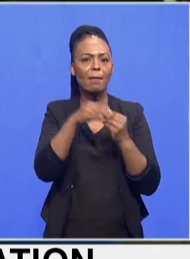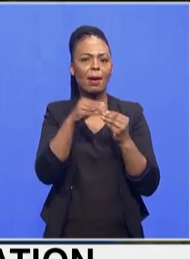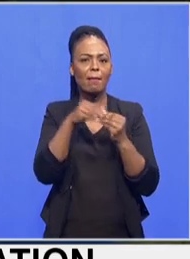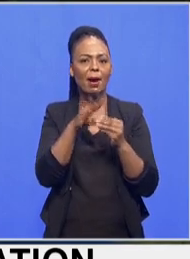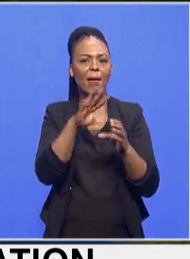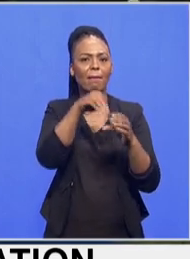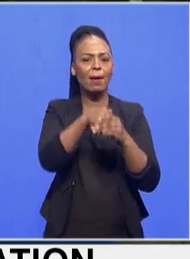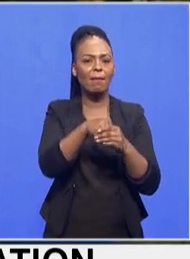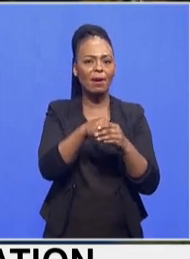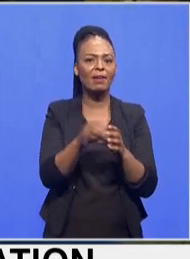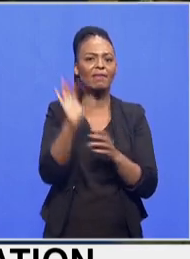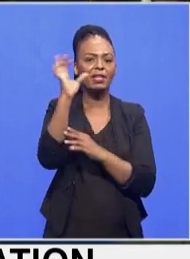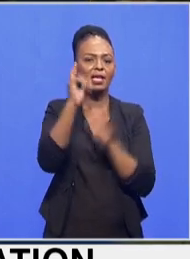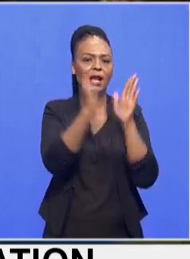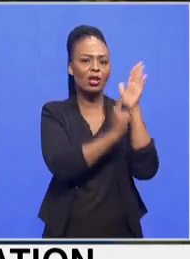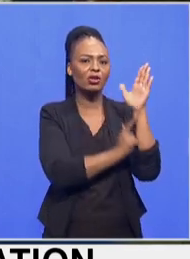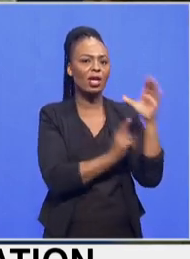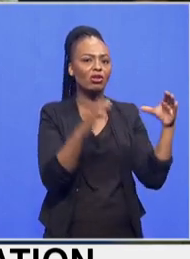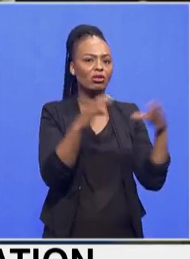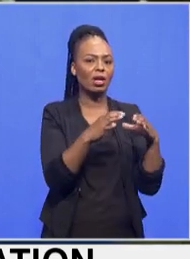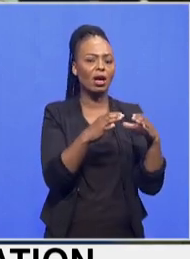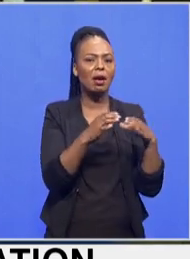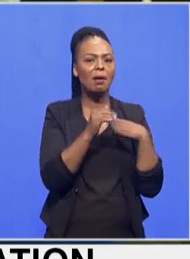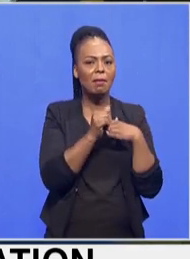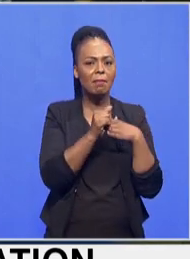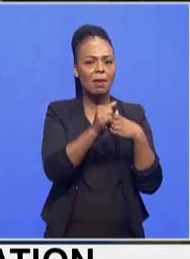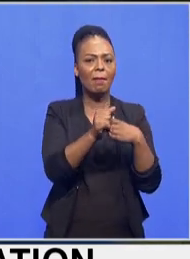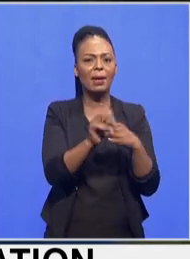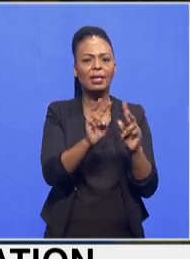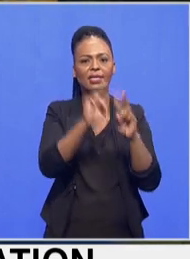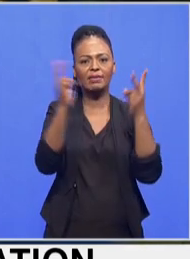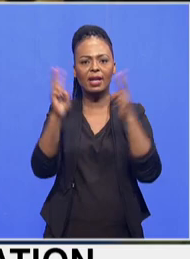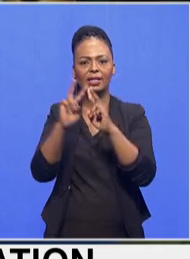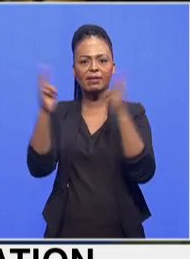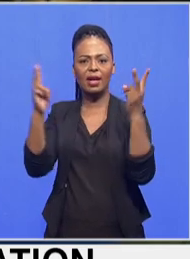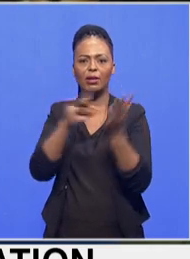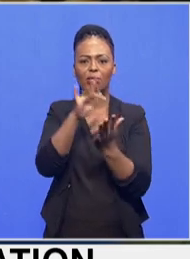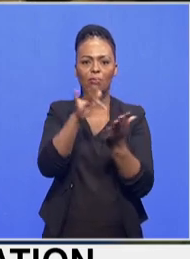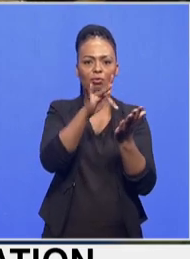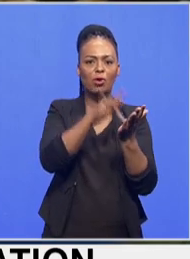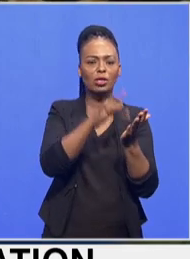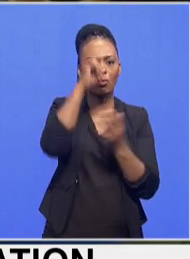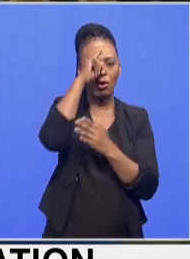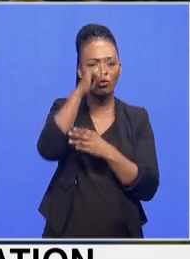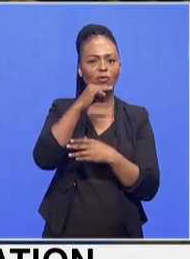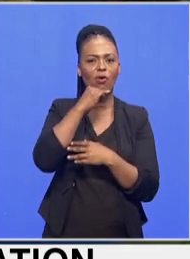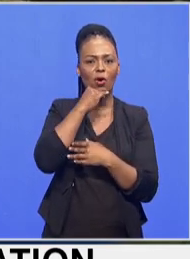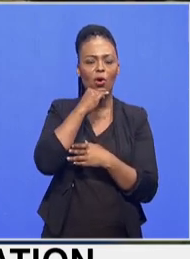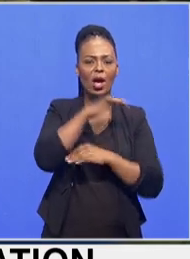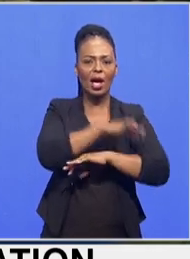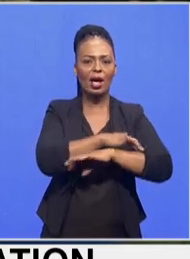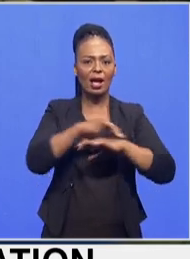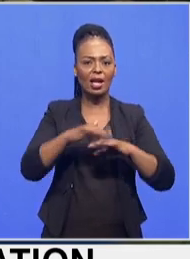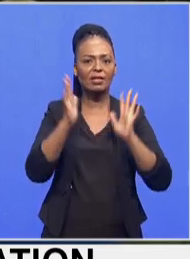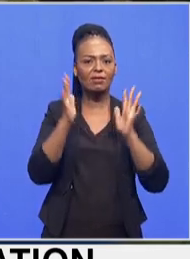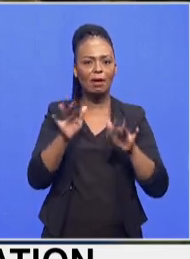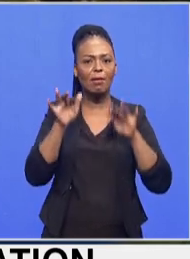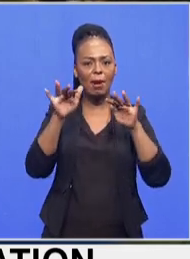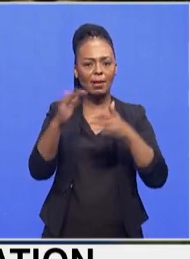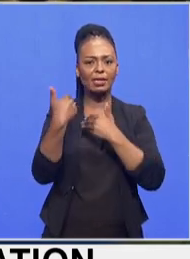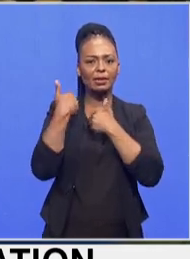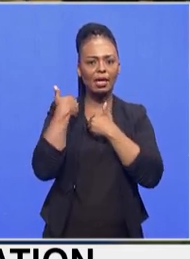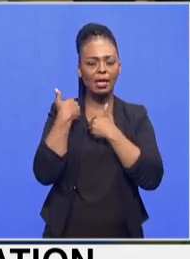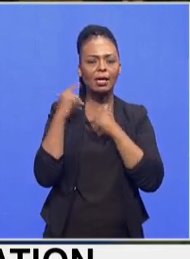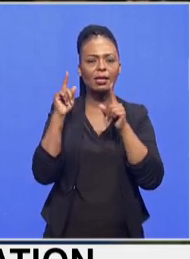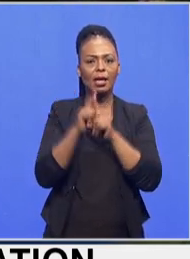State Legislature, really holding various portfolios, including the portfolio of agriculture, public safety, as well